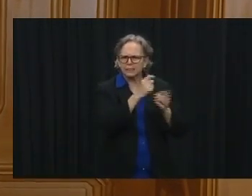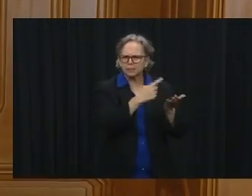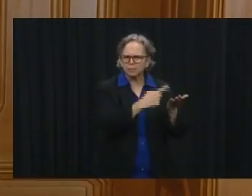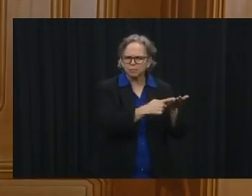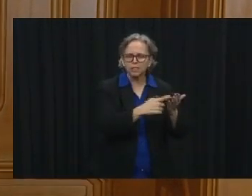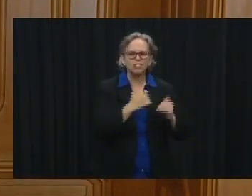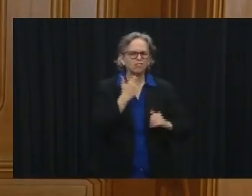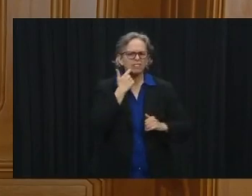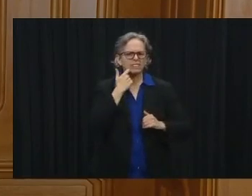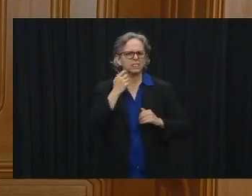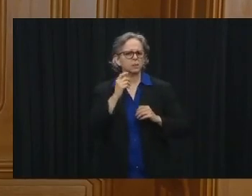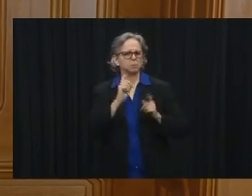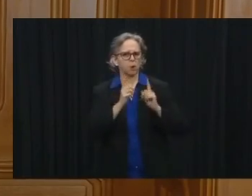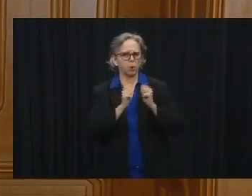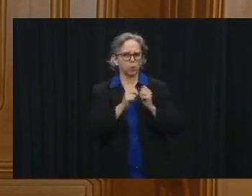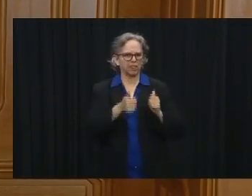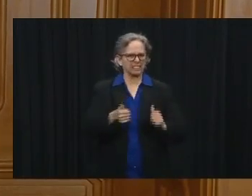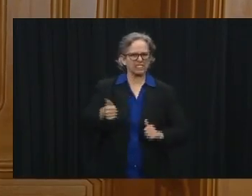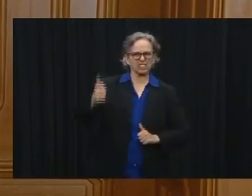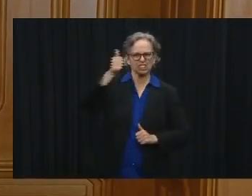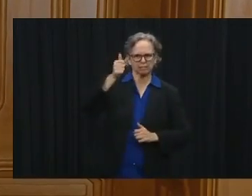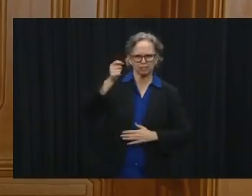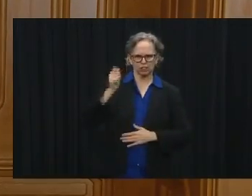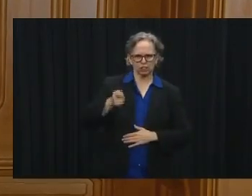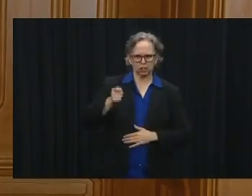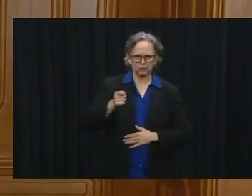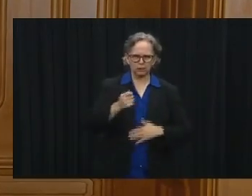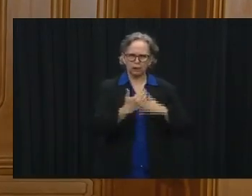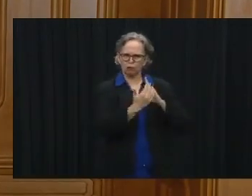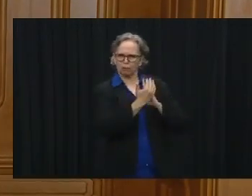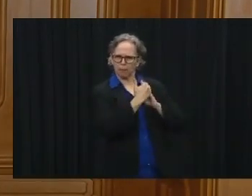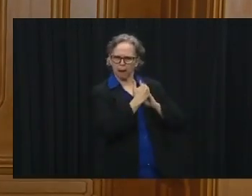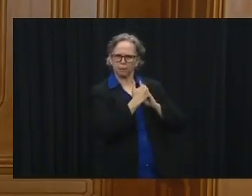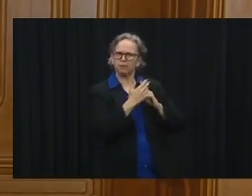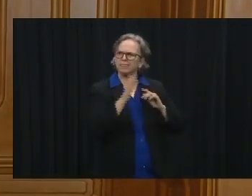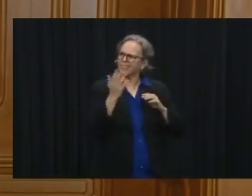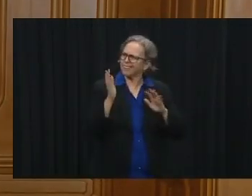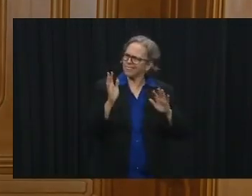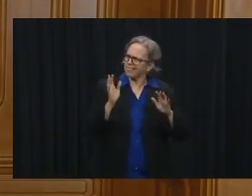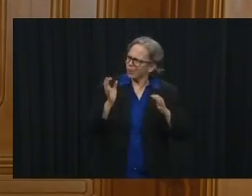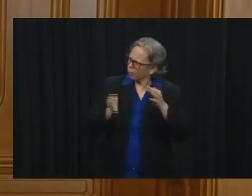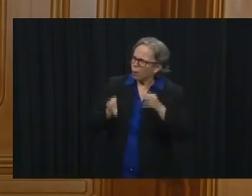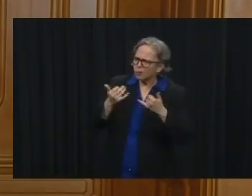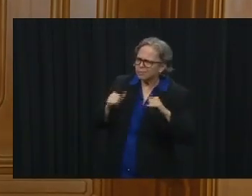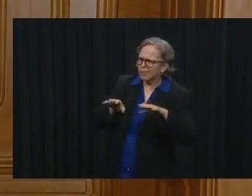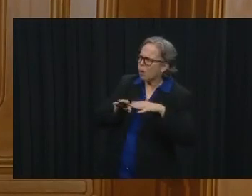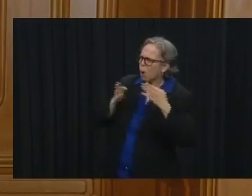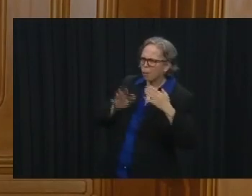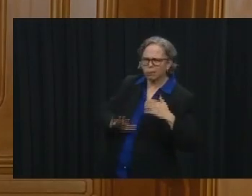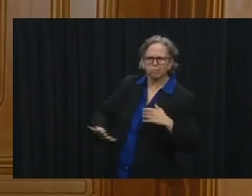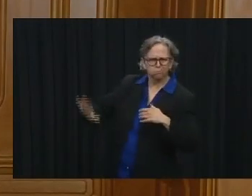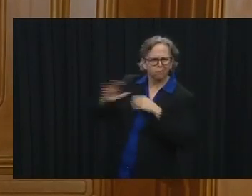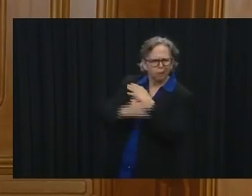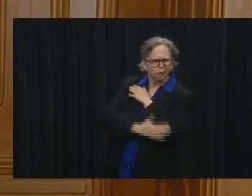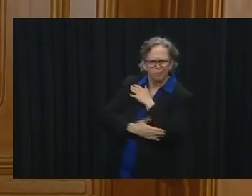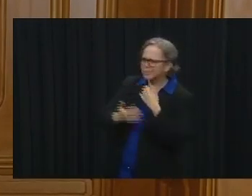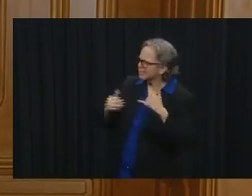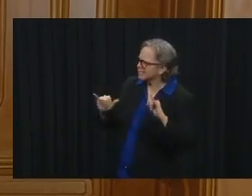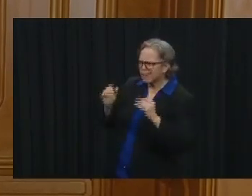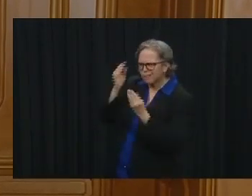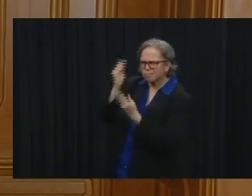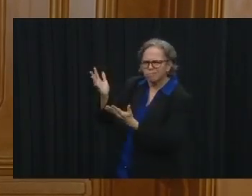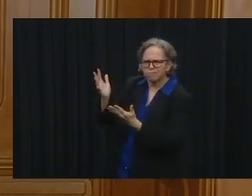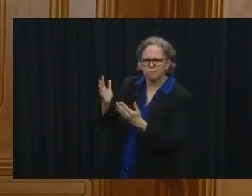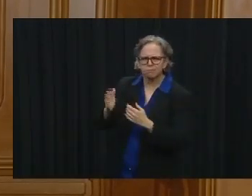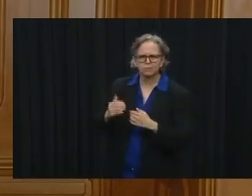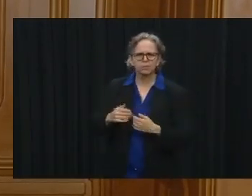she reminded me the courts are open, and they're open basically across the country, trying to eliminate congestion,